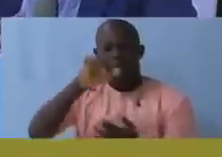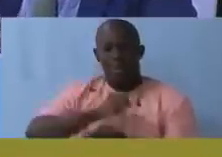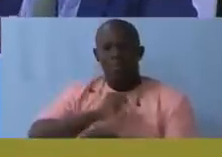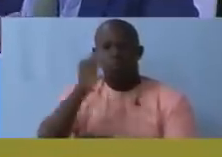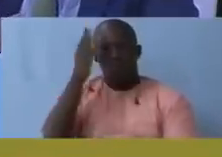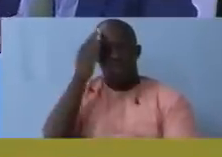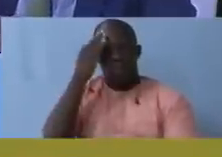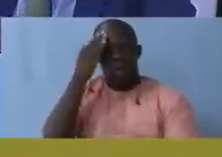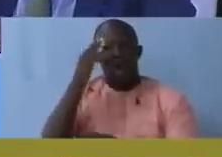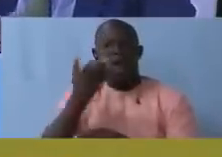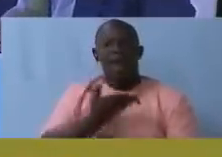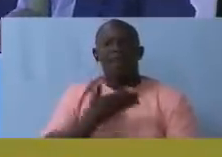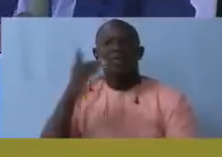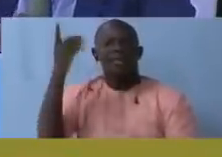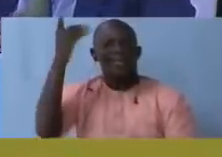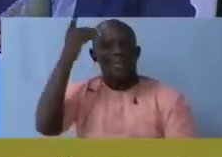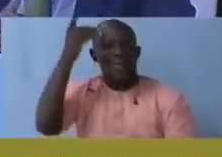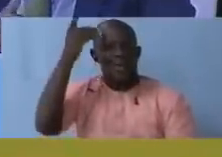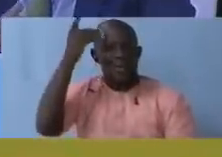it's Dhaka.